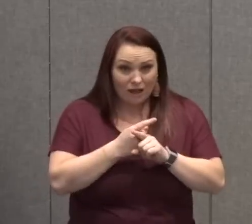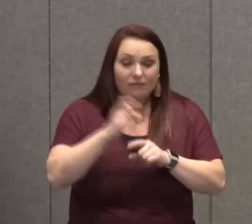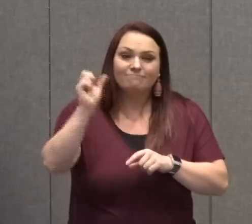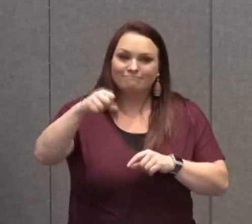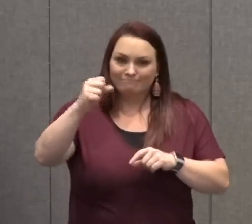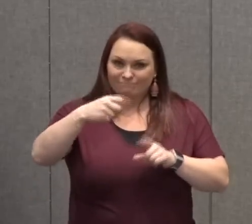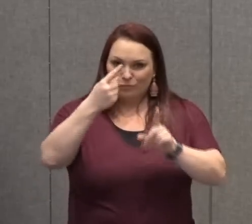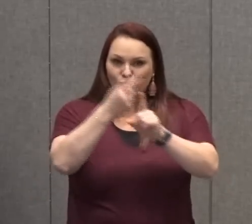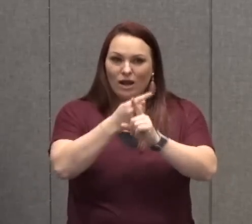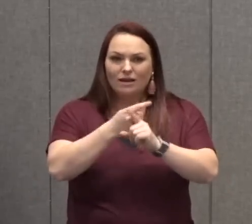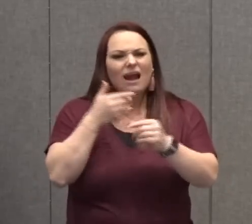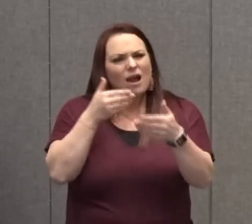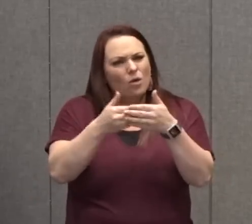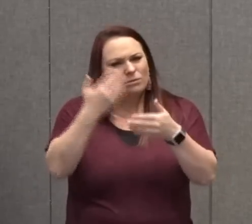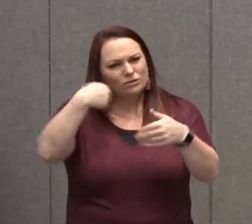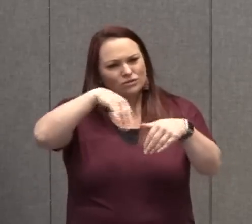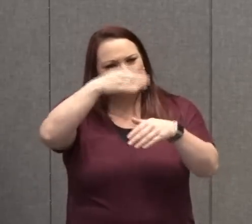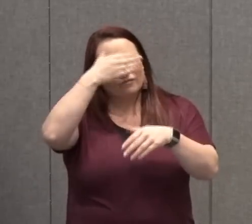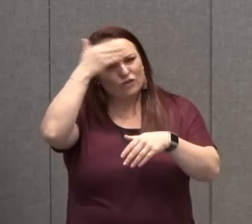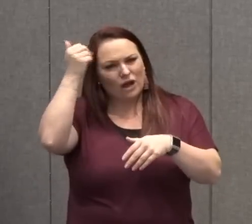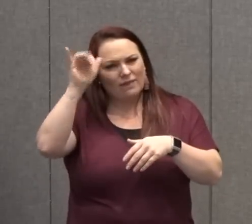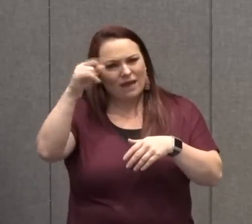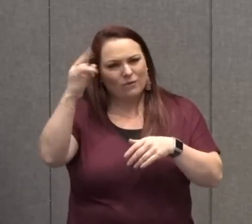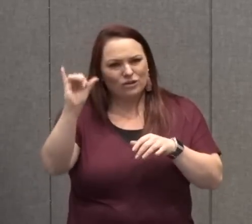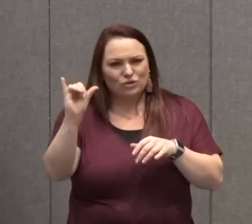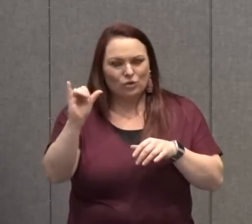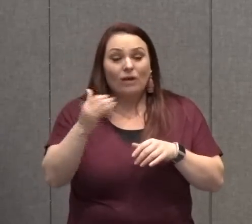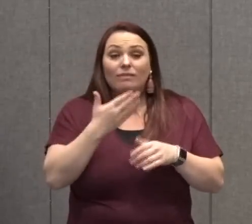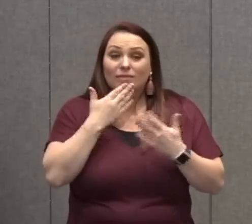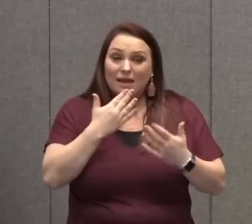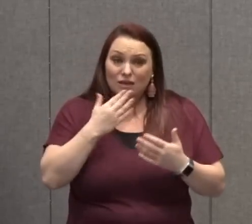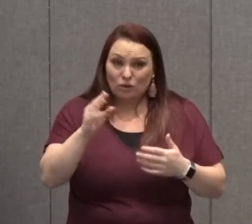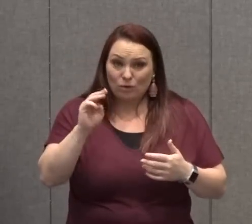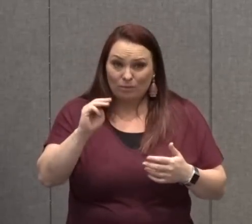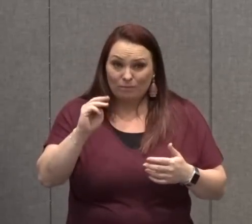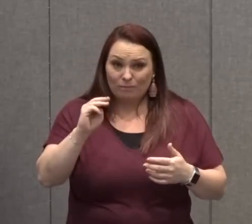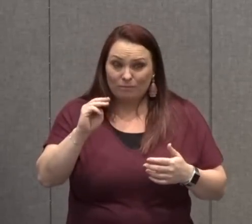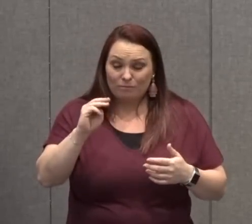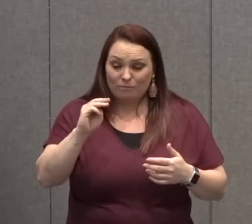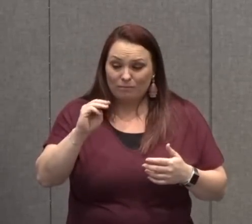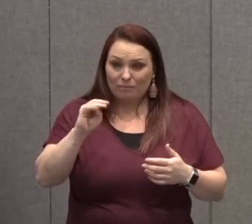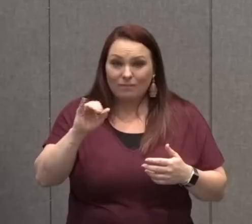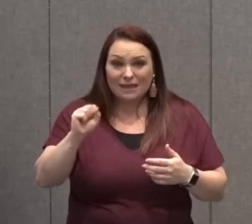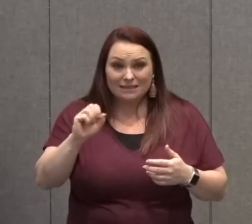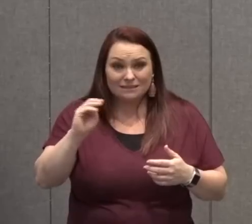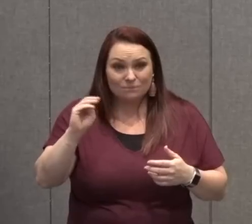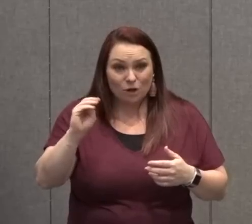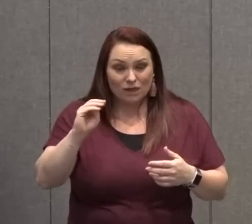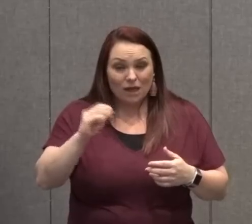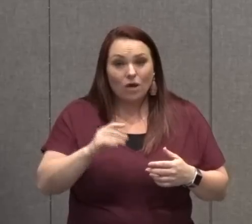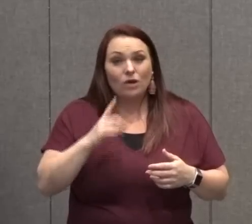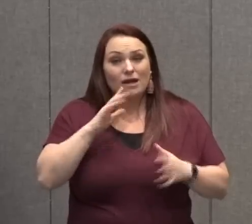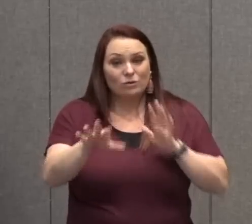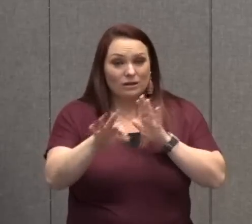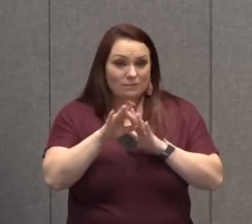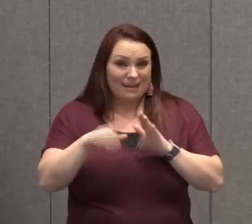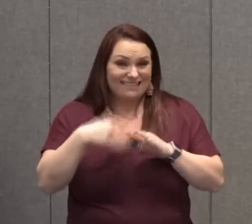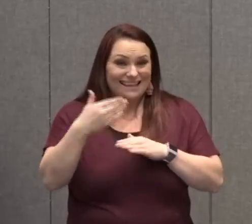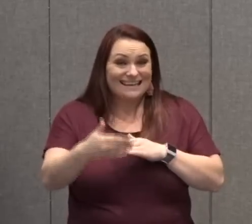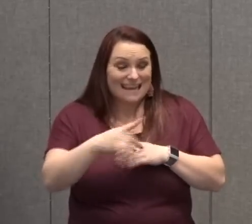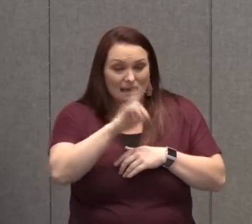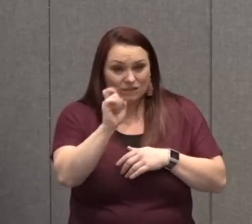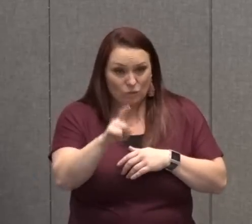that one too thank you no thank you Ms. Martindale and you get to choose the next question